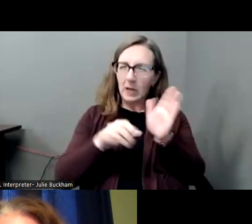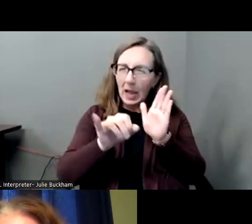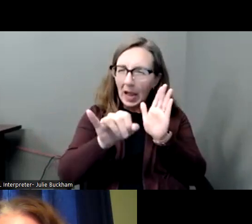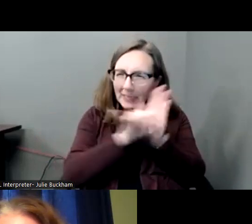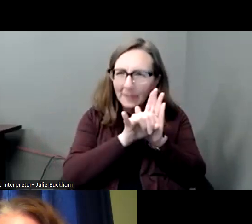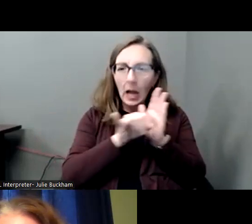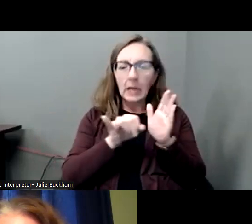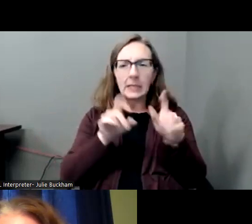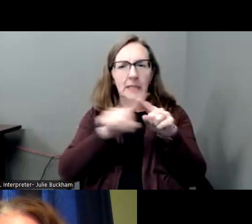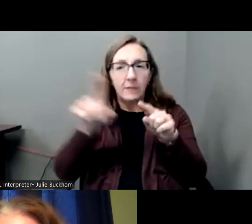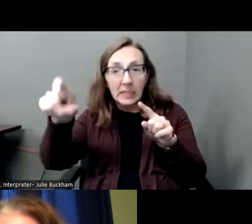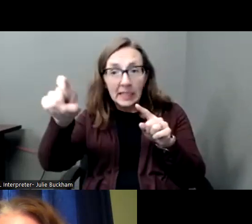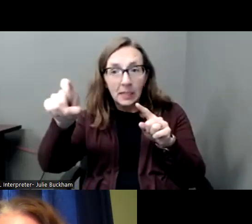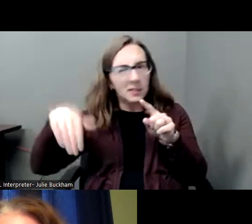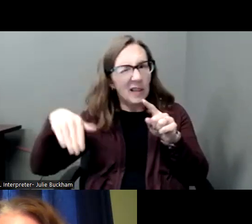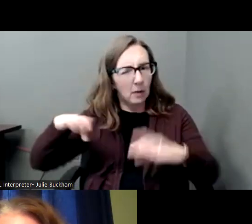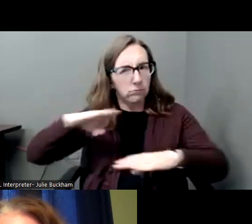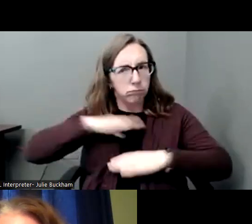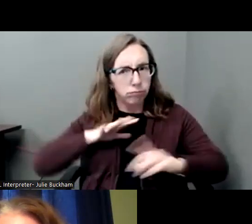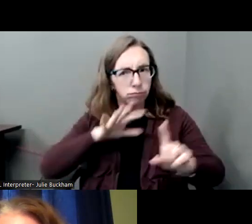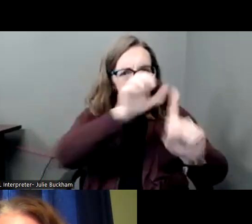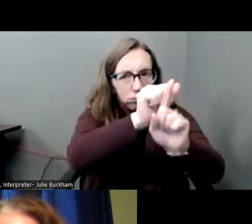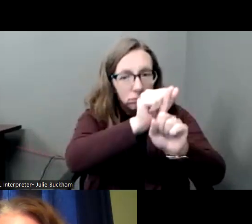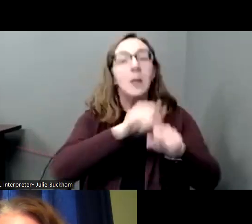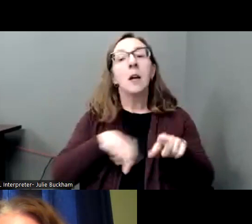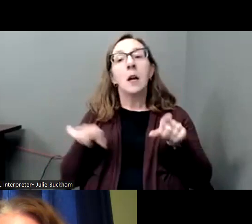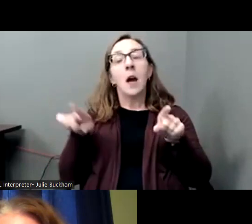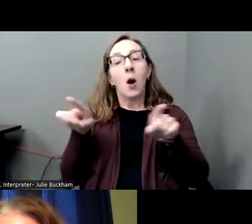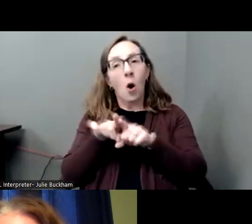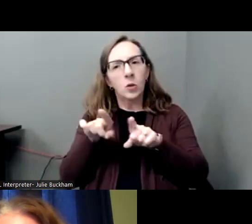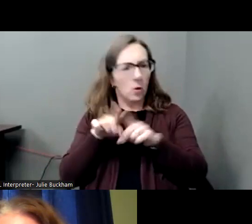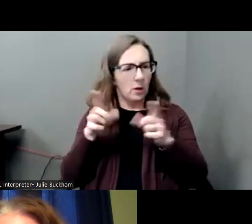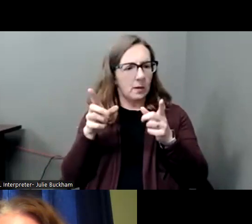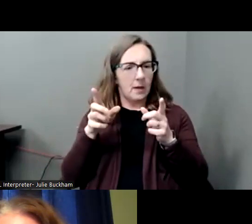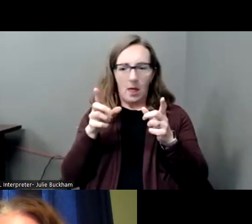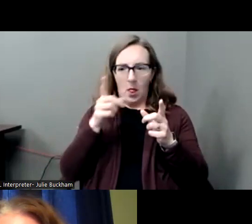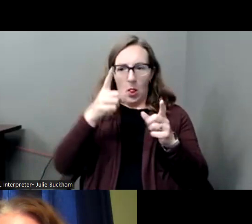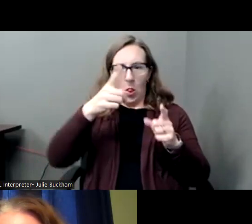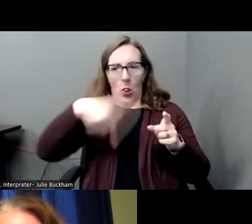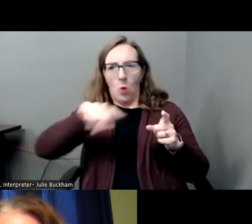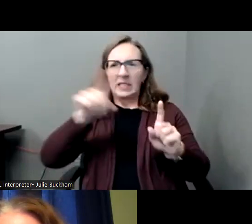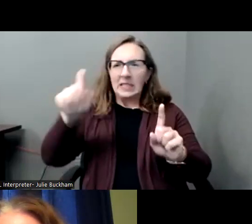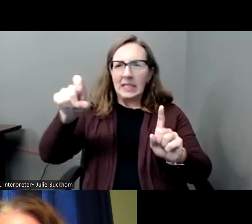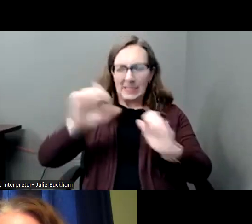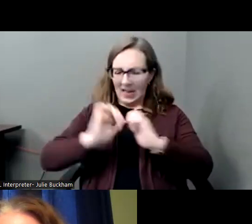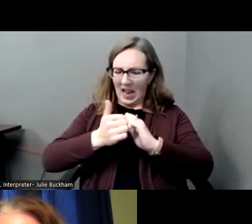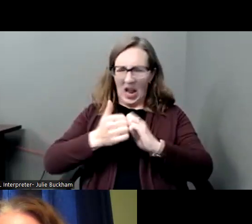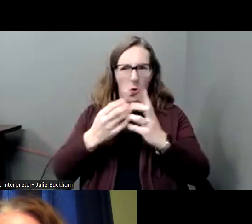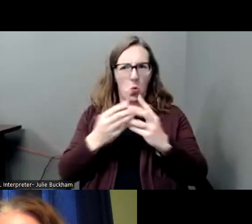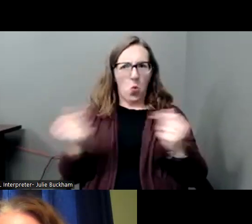unmet needs, and then we also identify ways to address those unmet needs within the state of